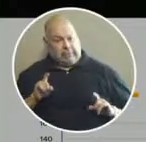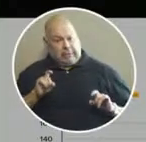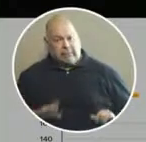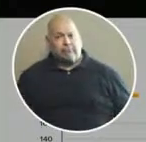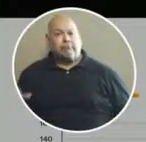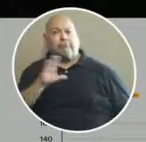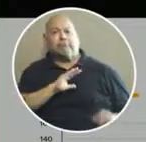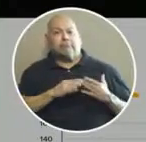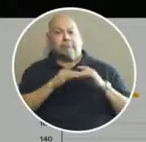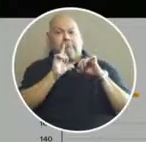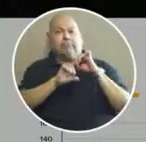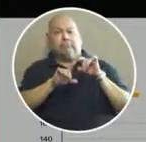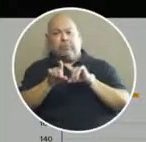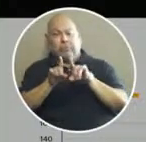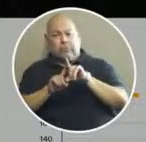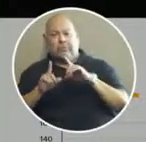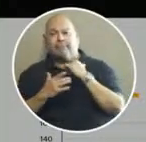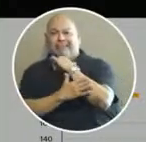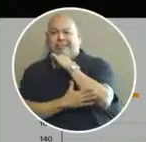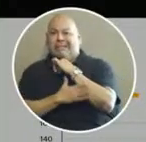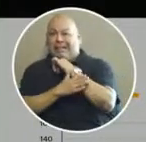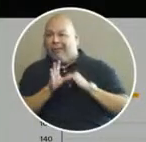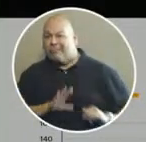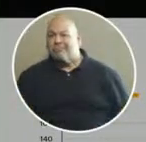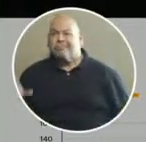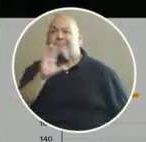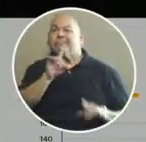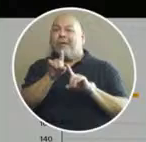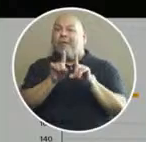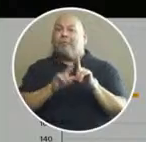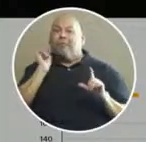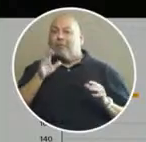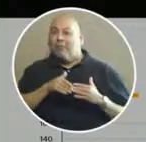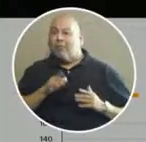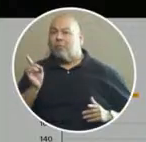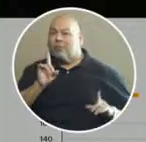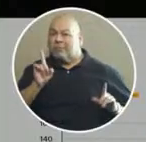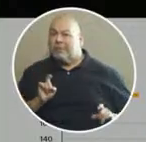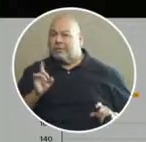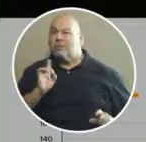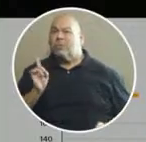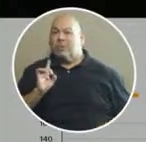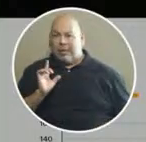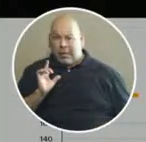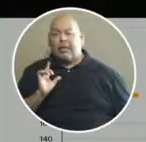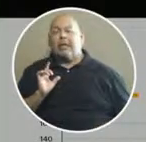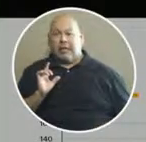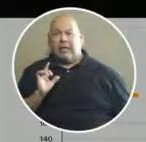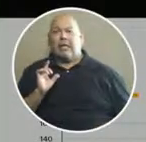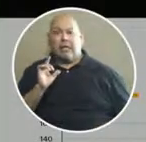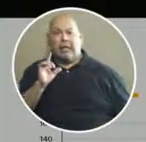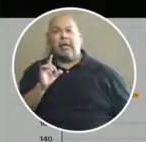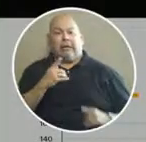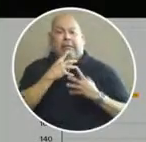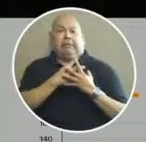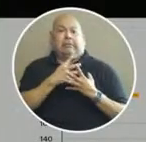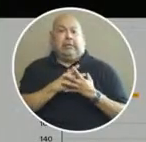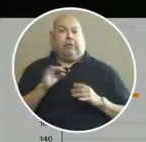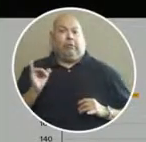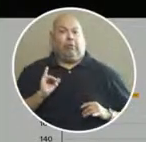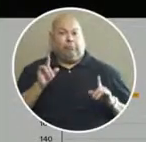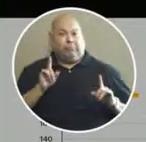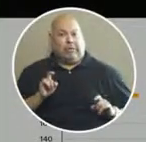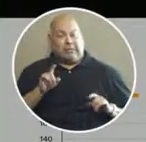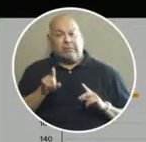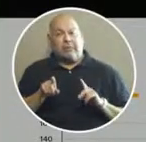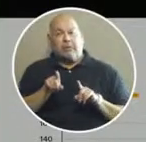across the city and also across the county, and we've been focusing some of the testing also in congregate facilities like correctional facilities